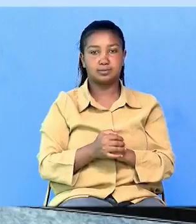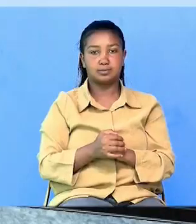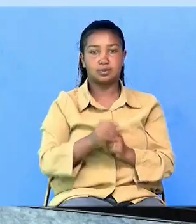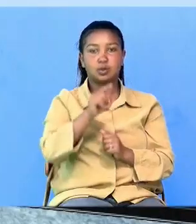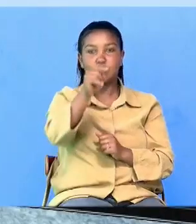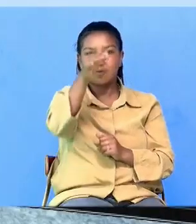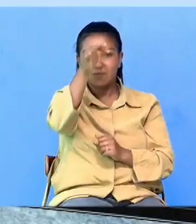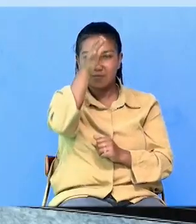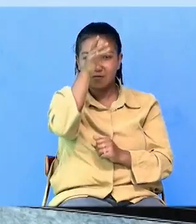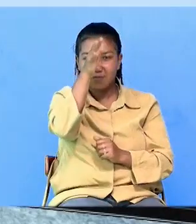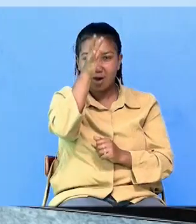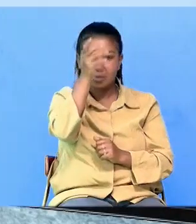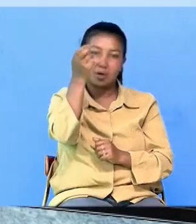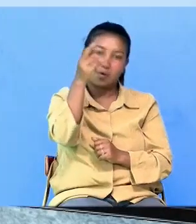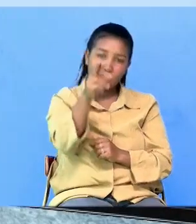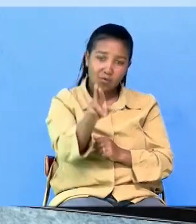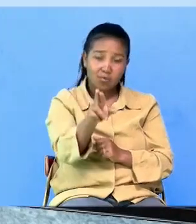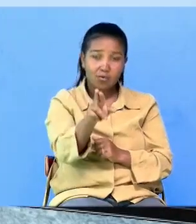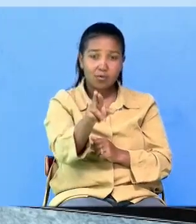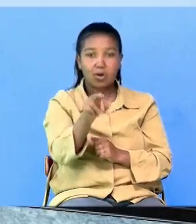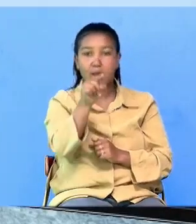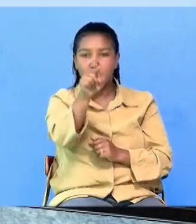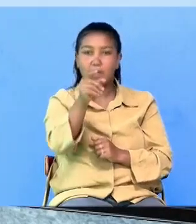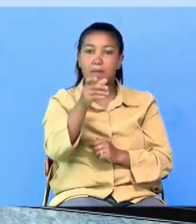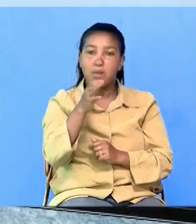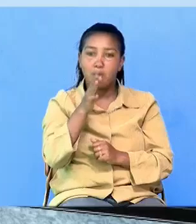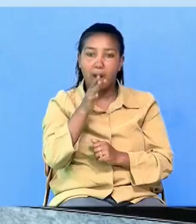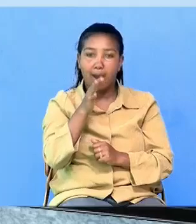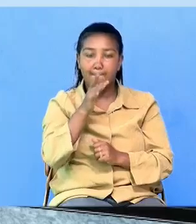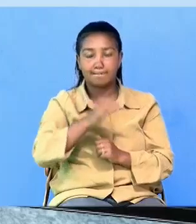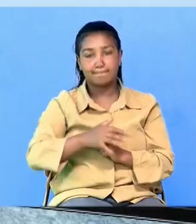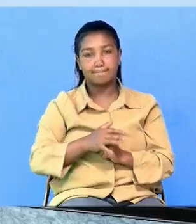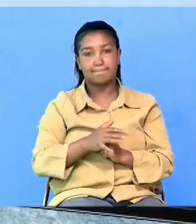father or mother